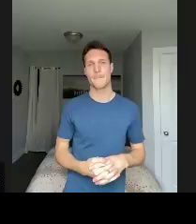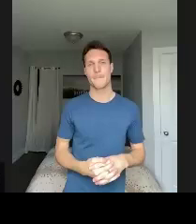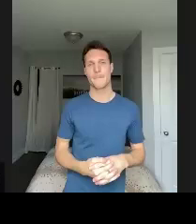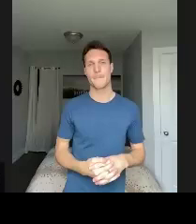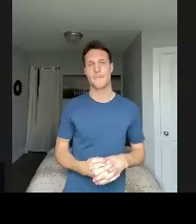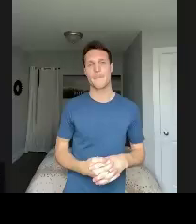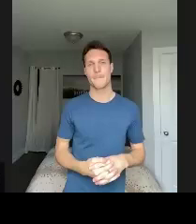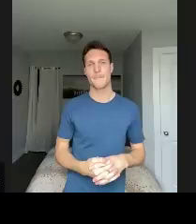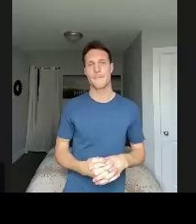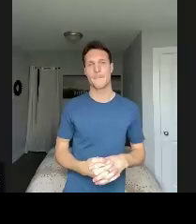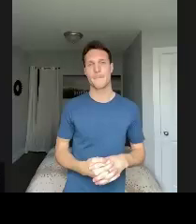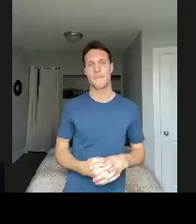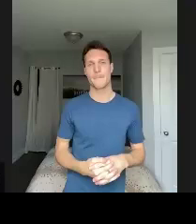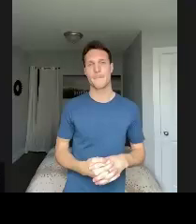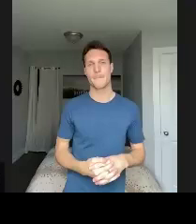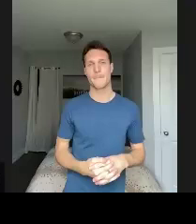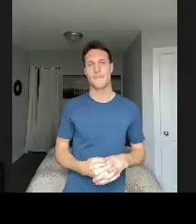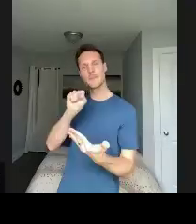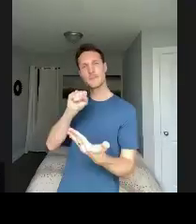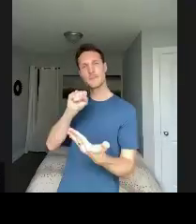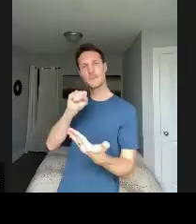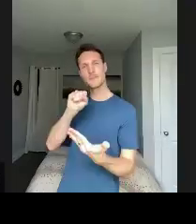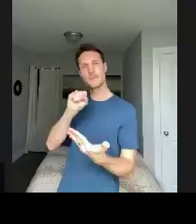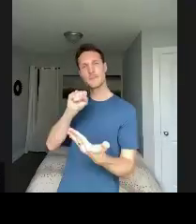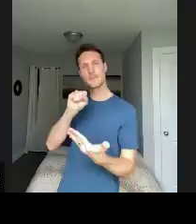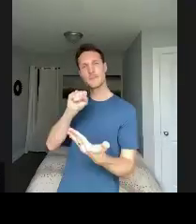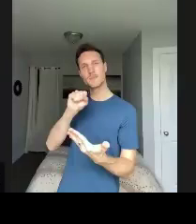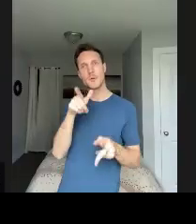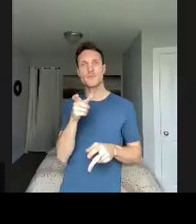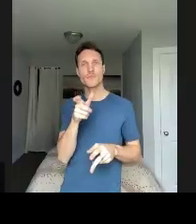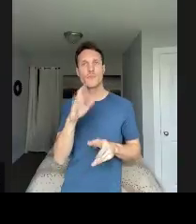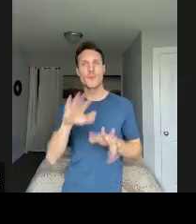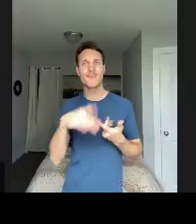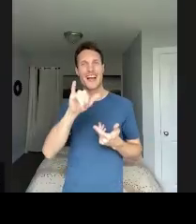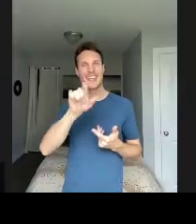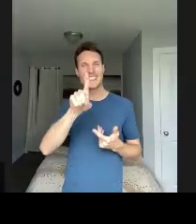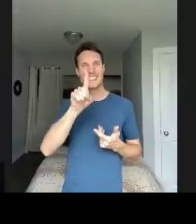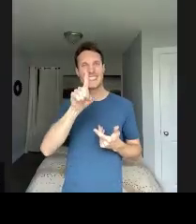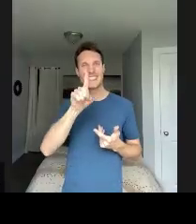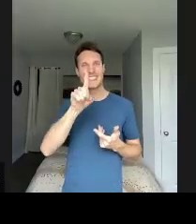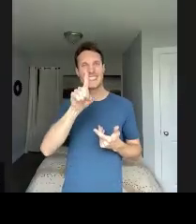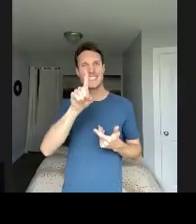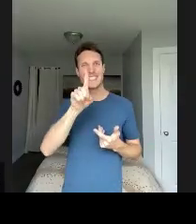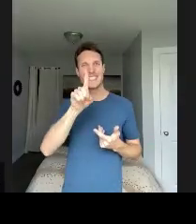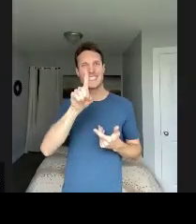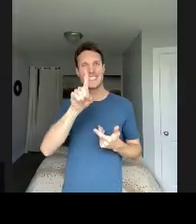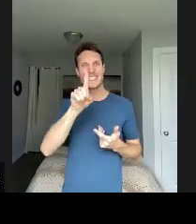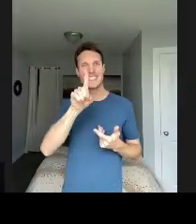with IDD. I expect that contract to be awarded by the time we have our